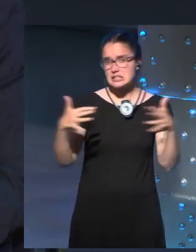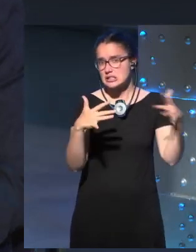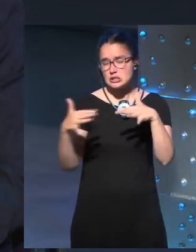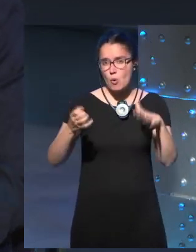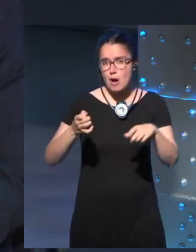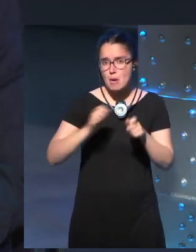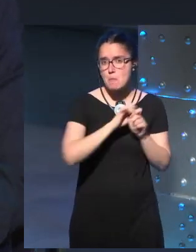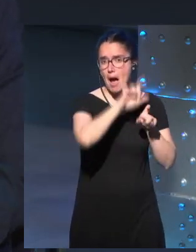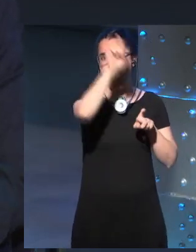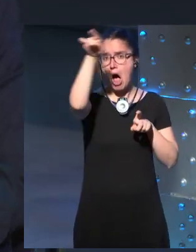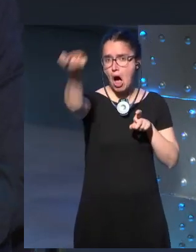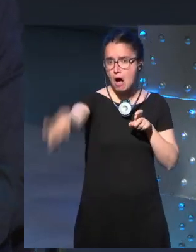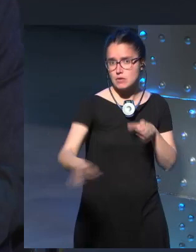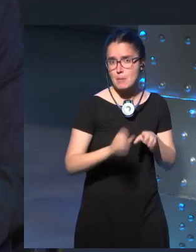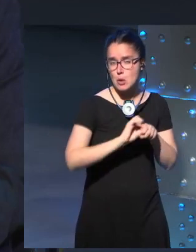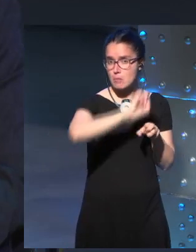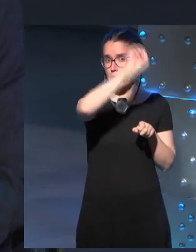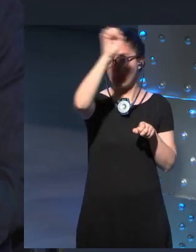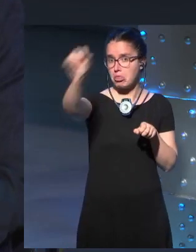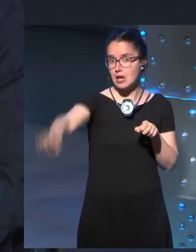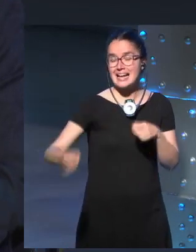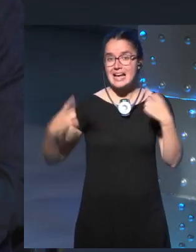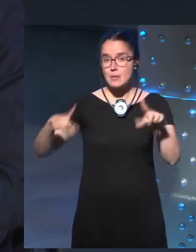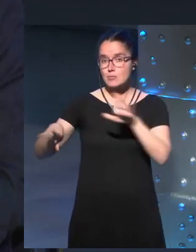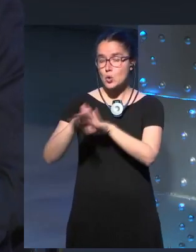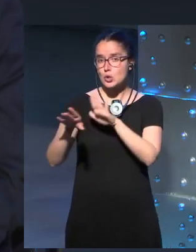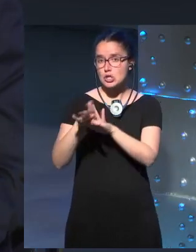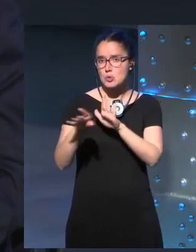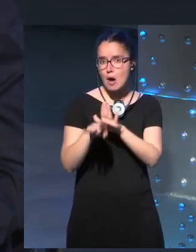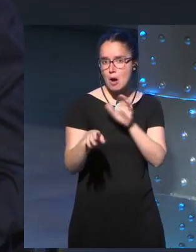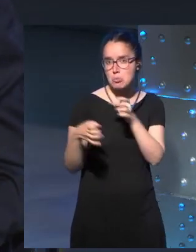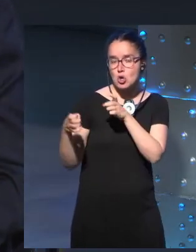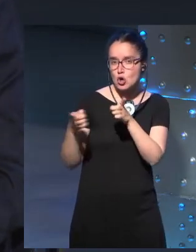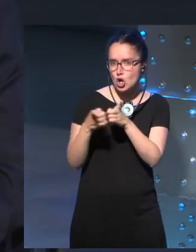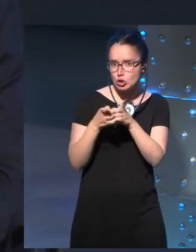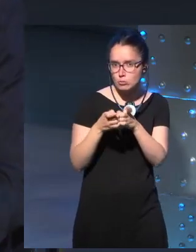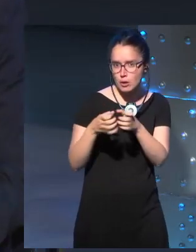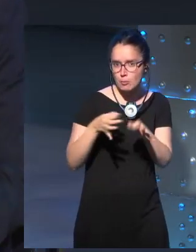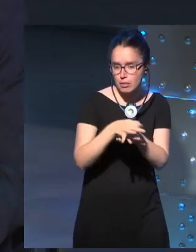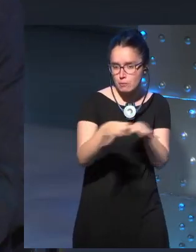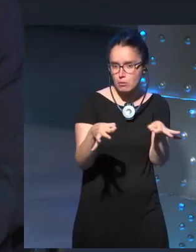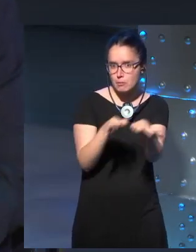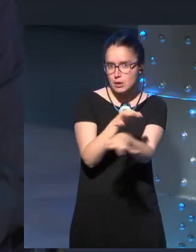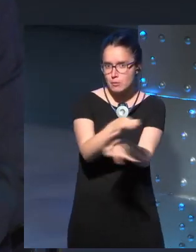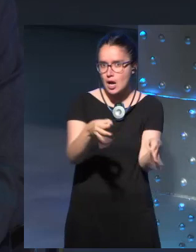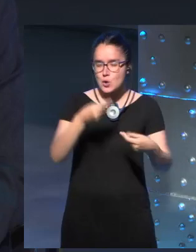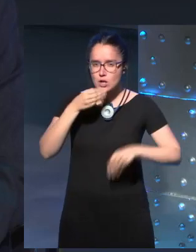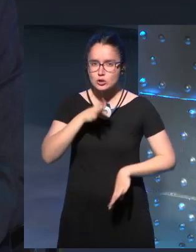that was left away in the 70s. They didn't play that way anymore, but Liverpool still did